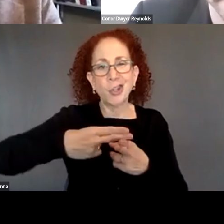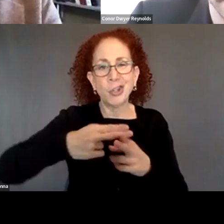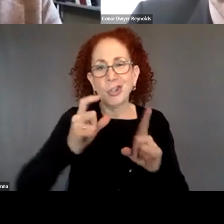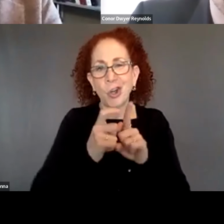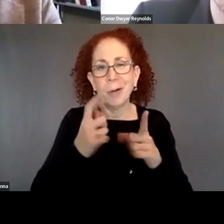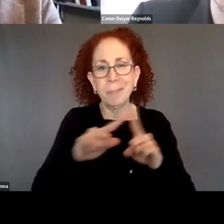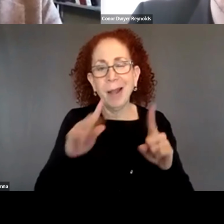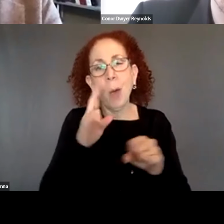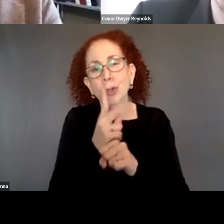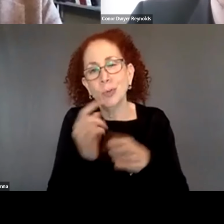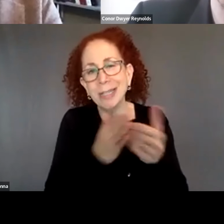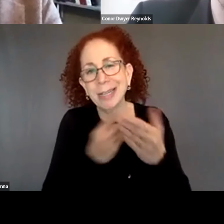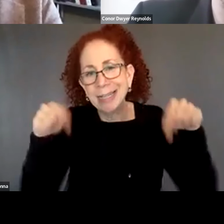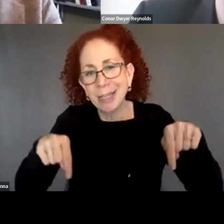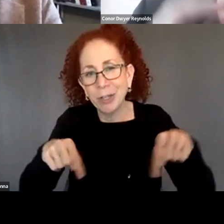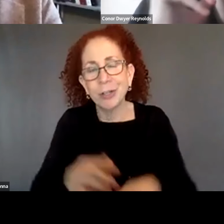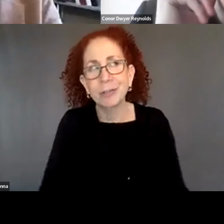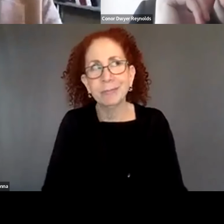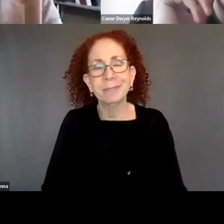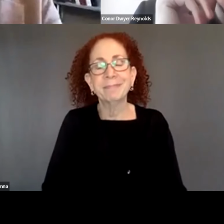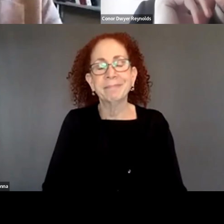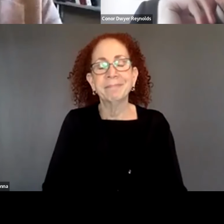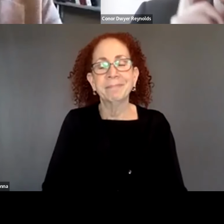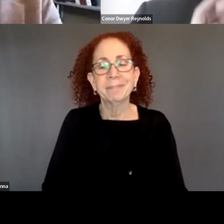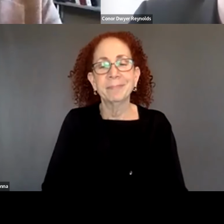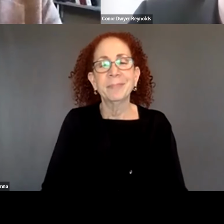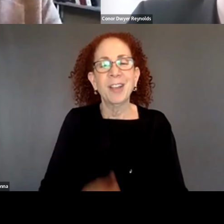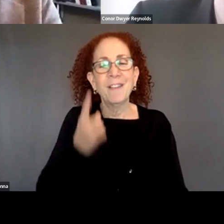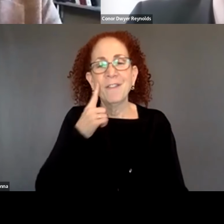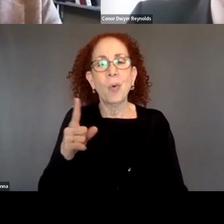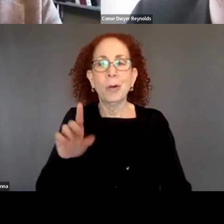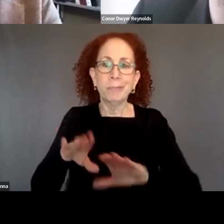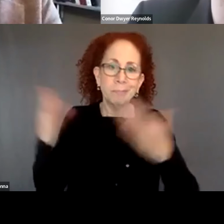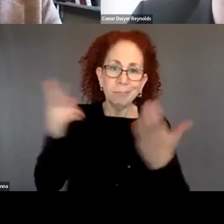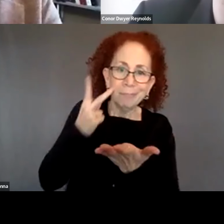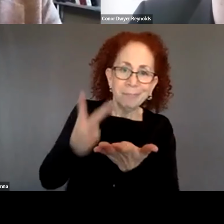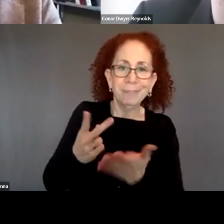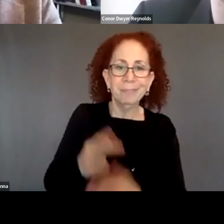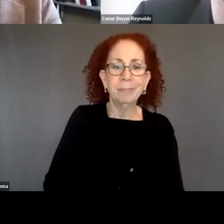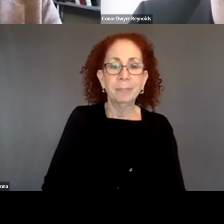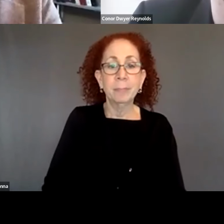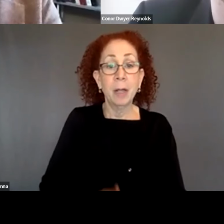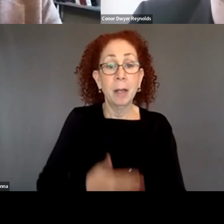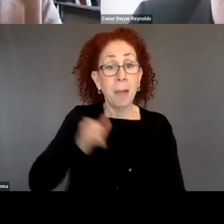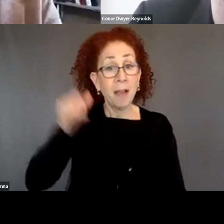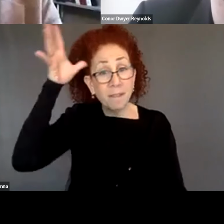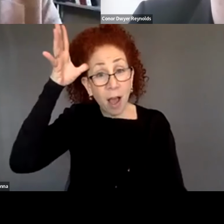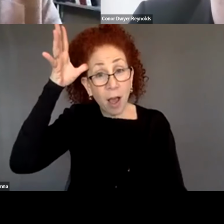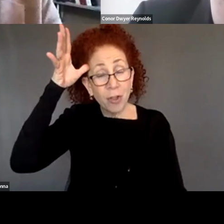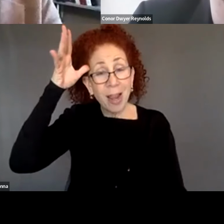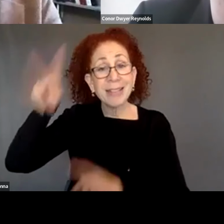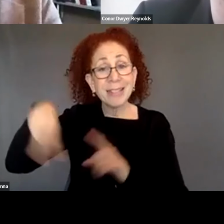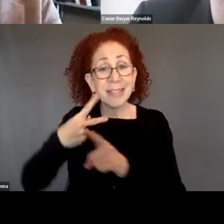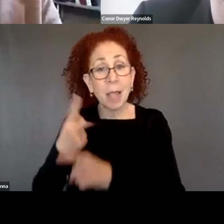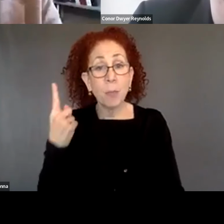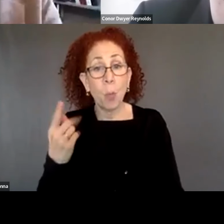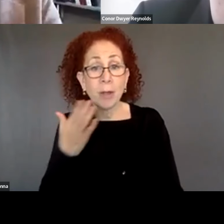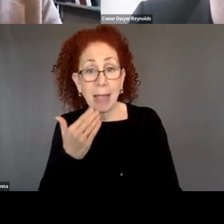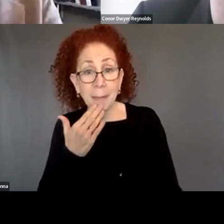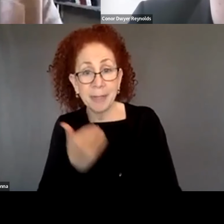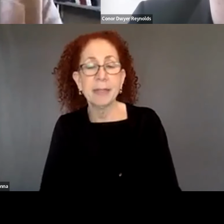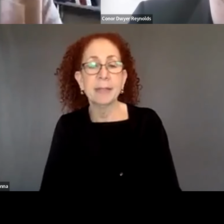here for illuminating certain purposes. You know, my father has type 1